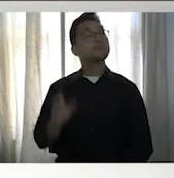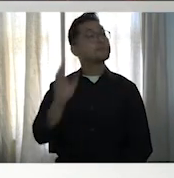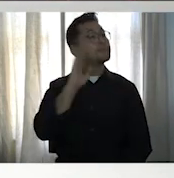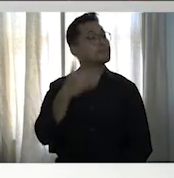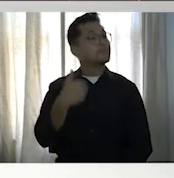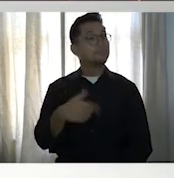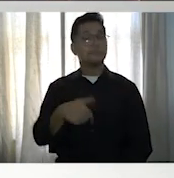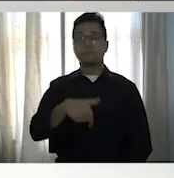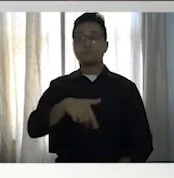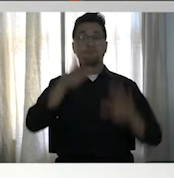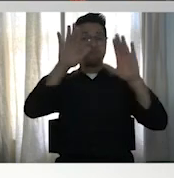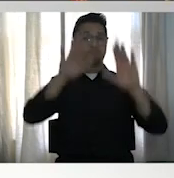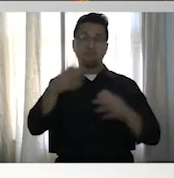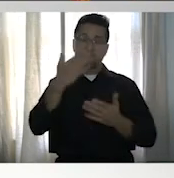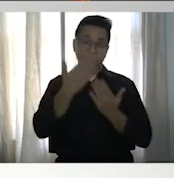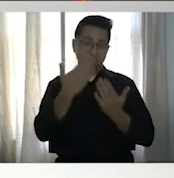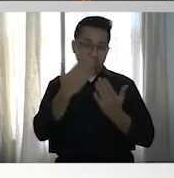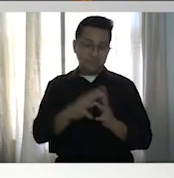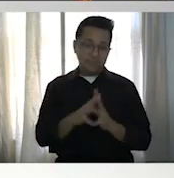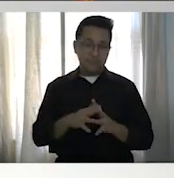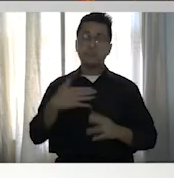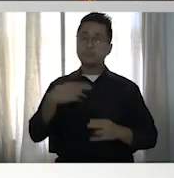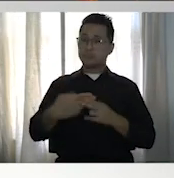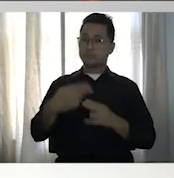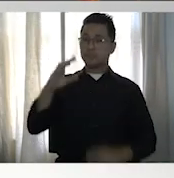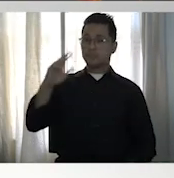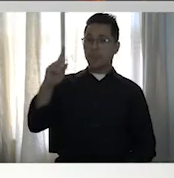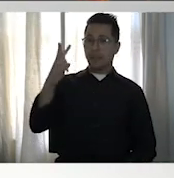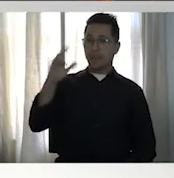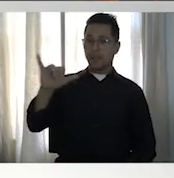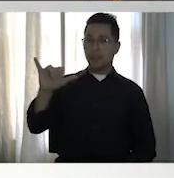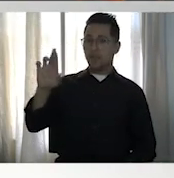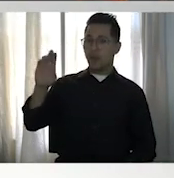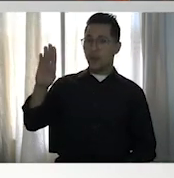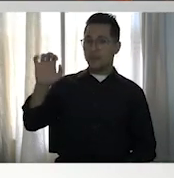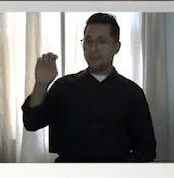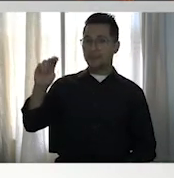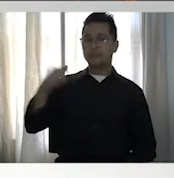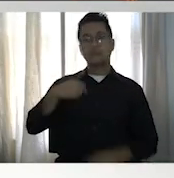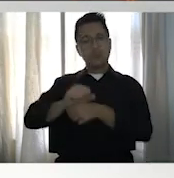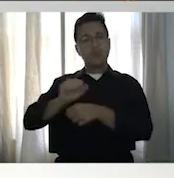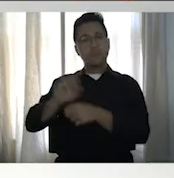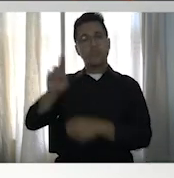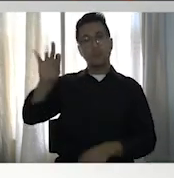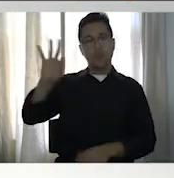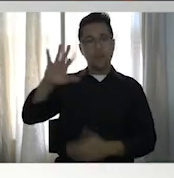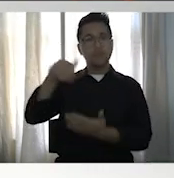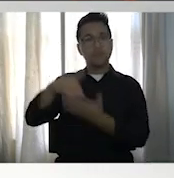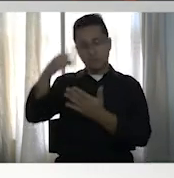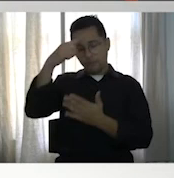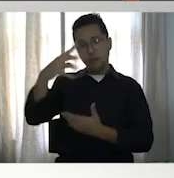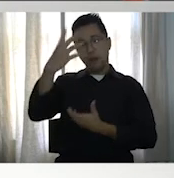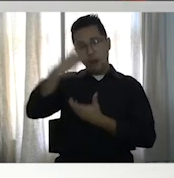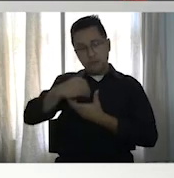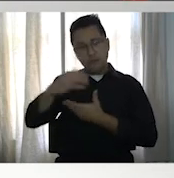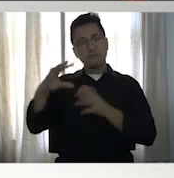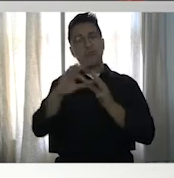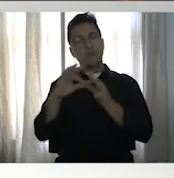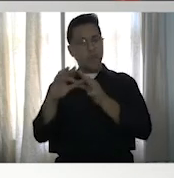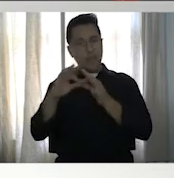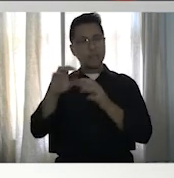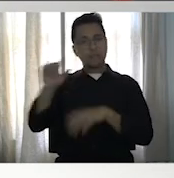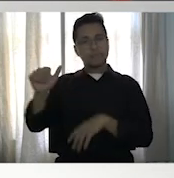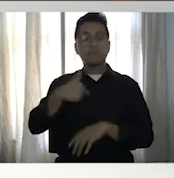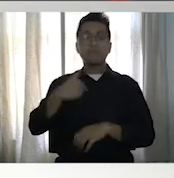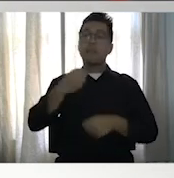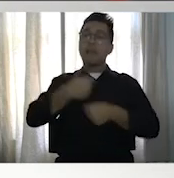Hi, this has been wonderful. Thank you. My name is Kathy Robinson. I work at the UF Center for Autism and Related Disabilities, and I make